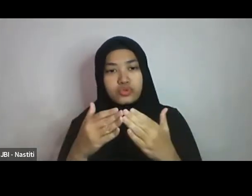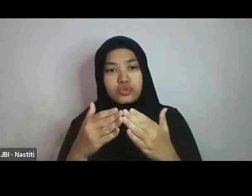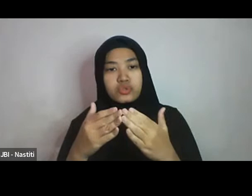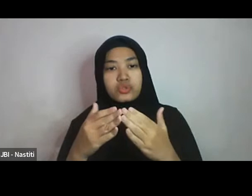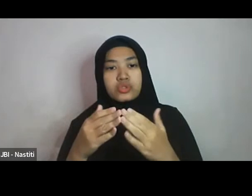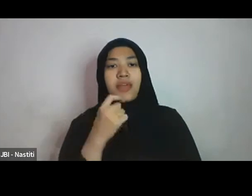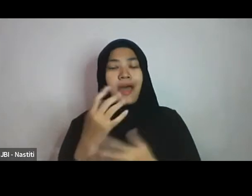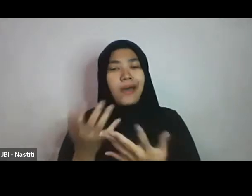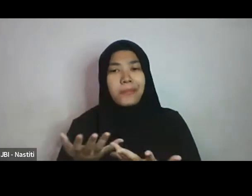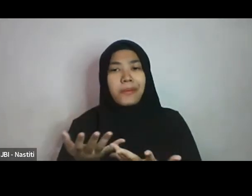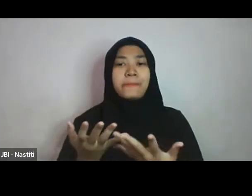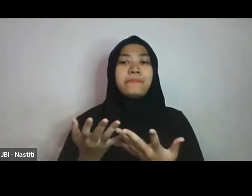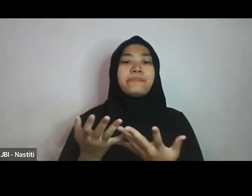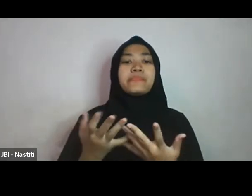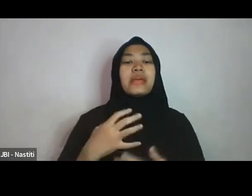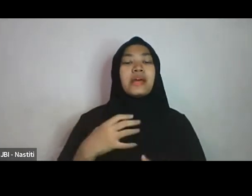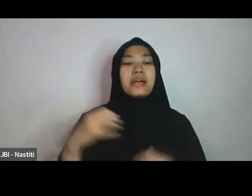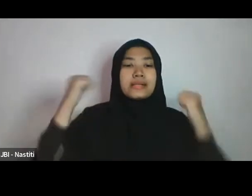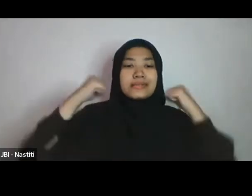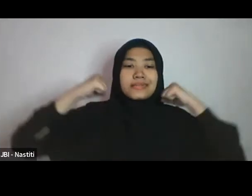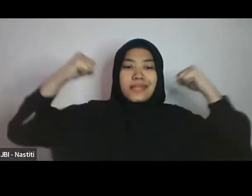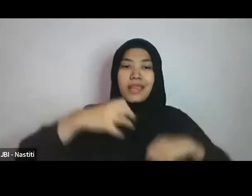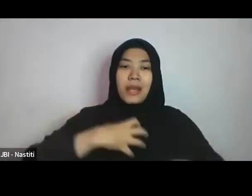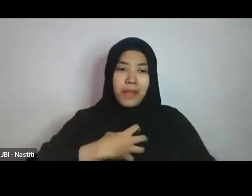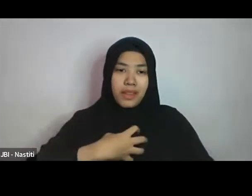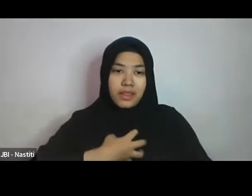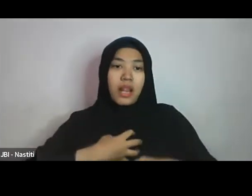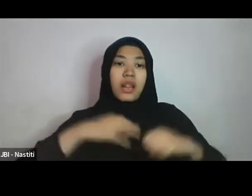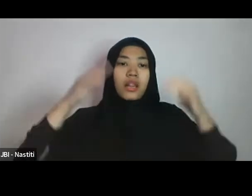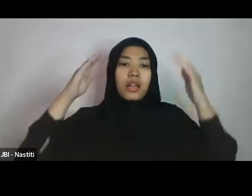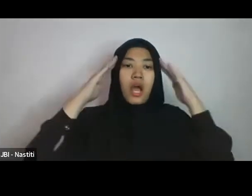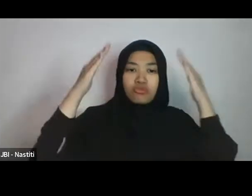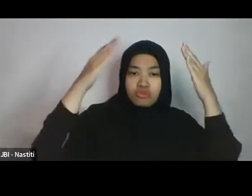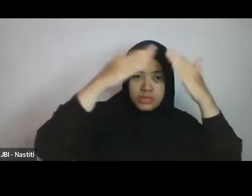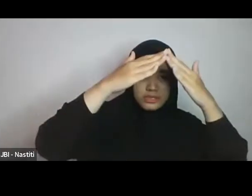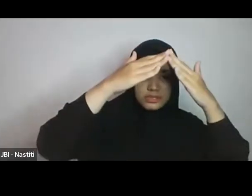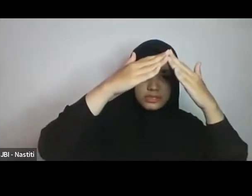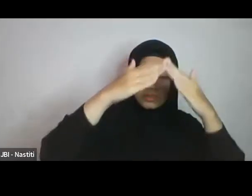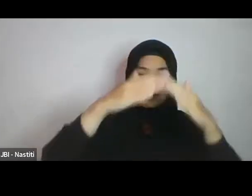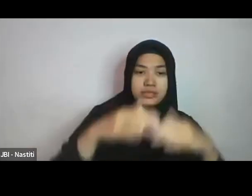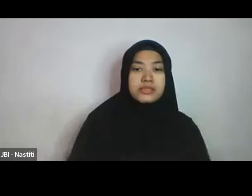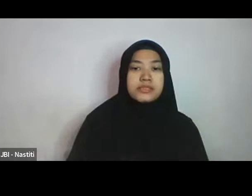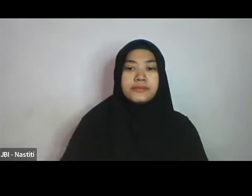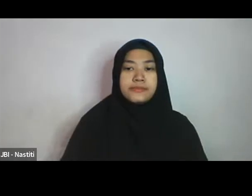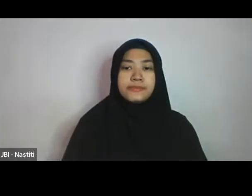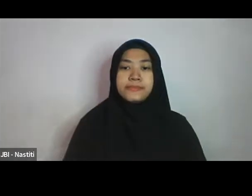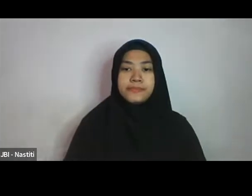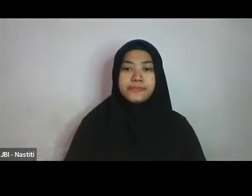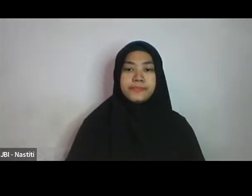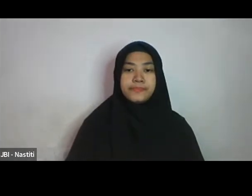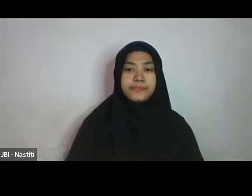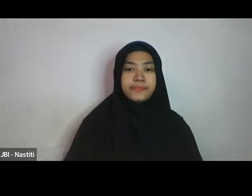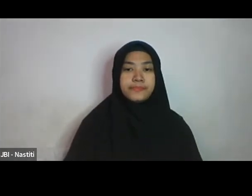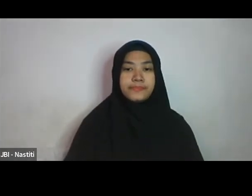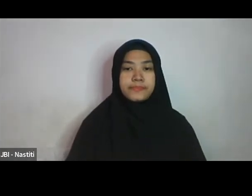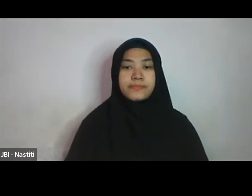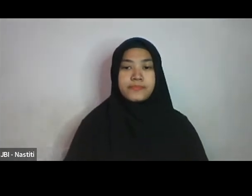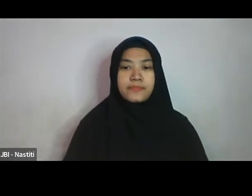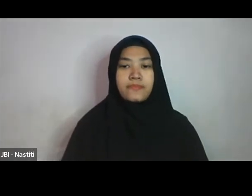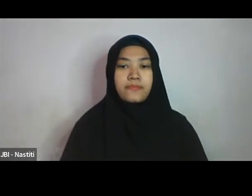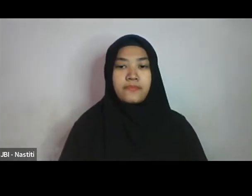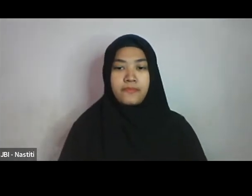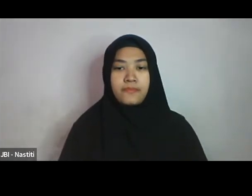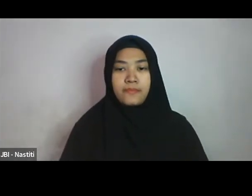nurse practitioner clinic for people with autism, their families, and those that work with people with autism at the Southern